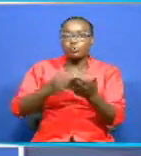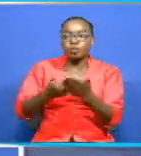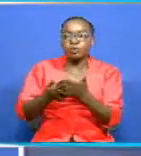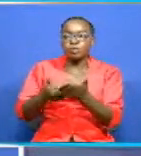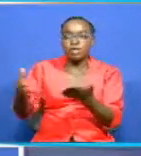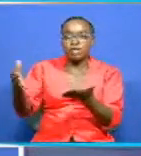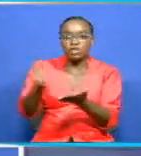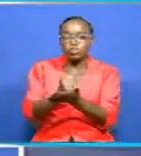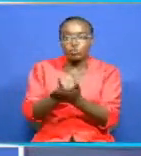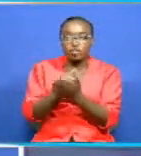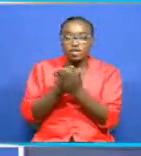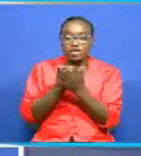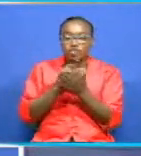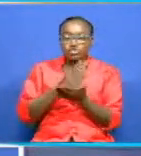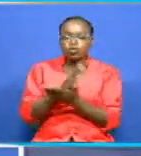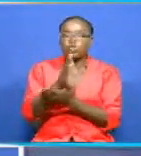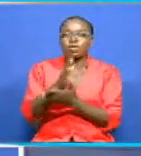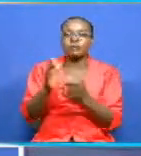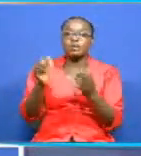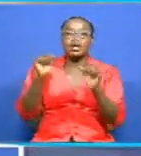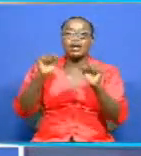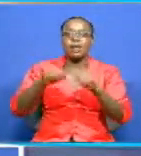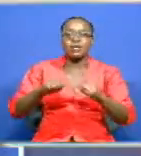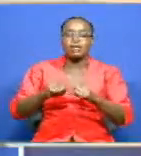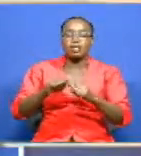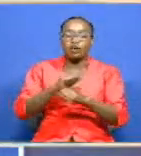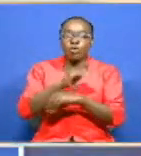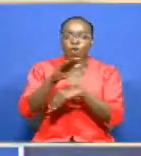ensure the report is unanimously endorsed.